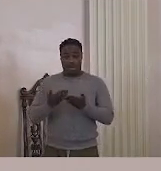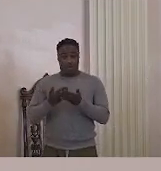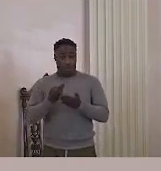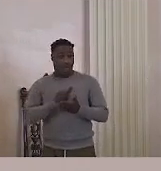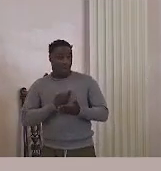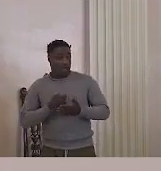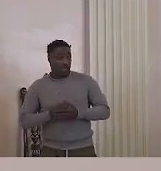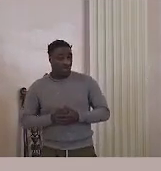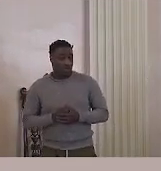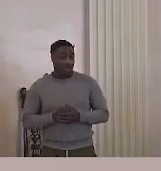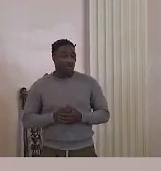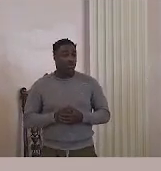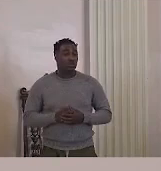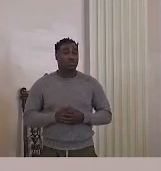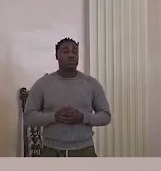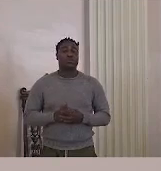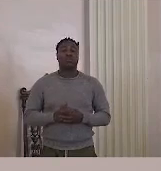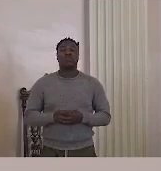somewhere.